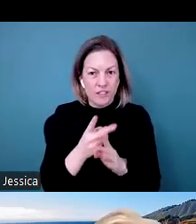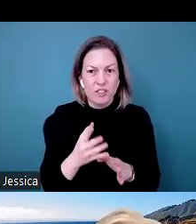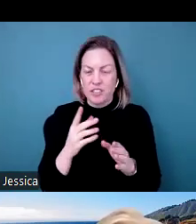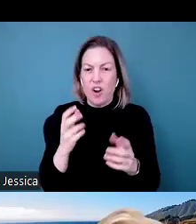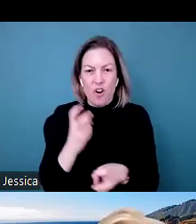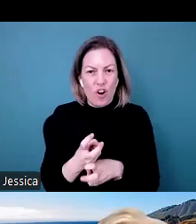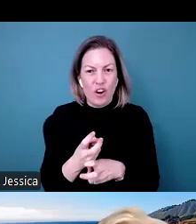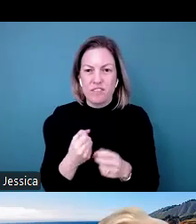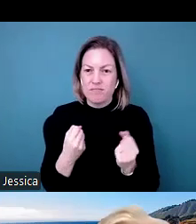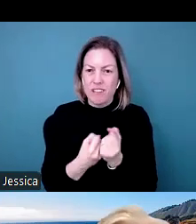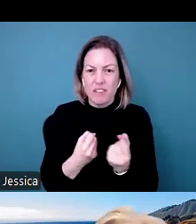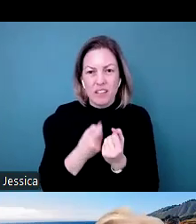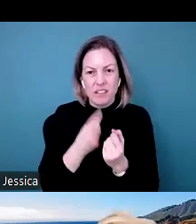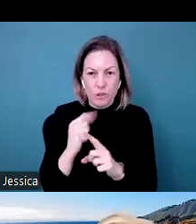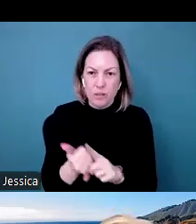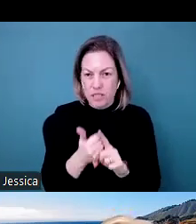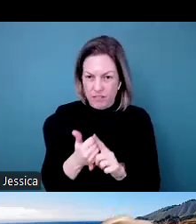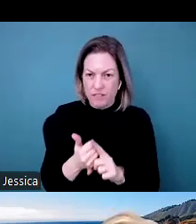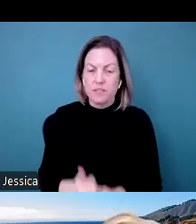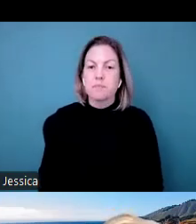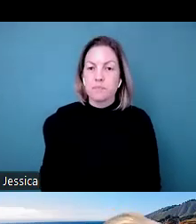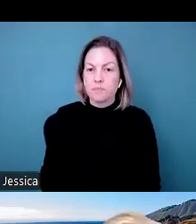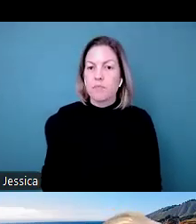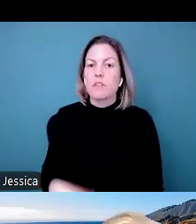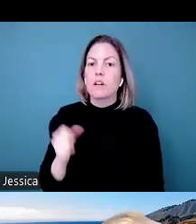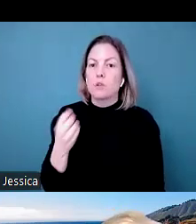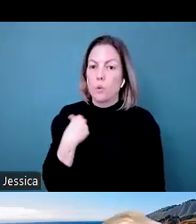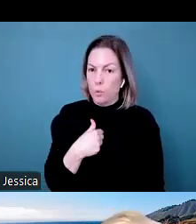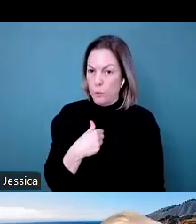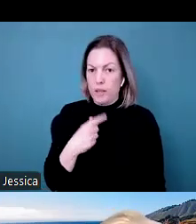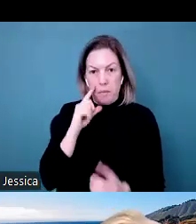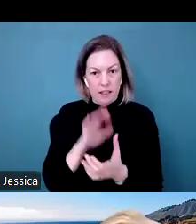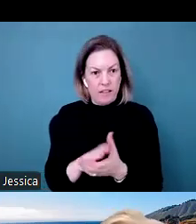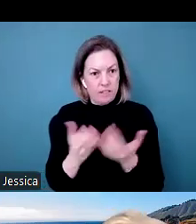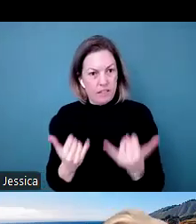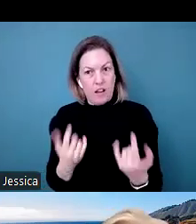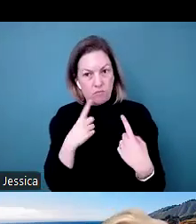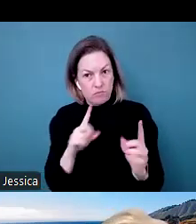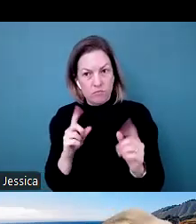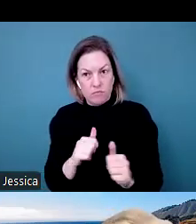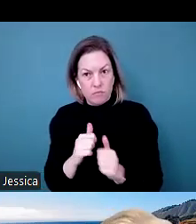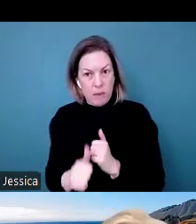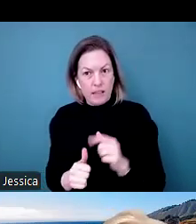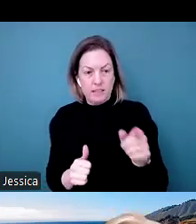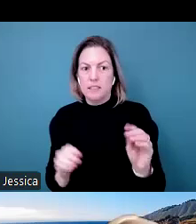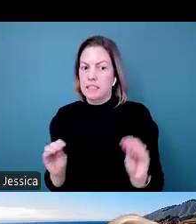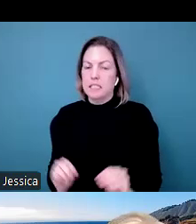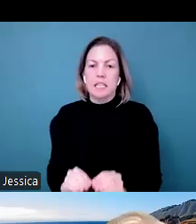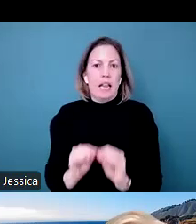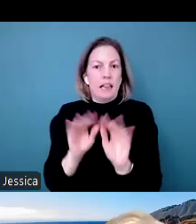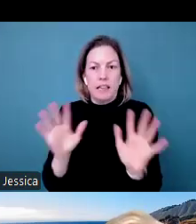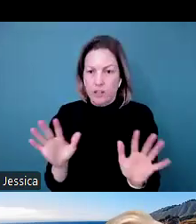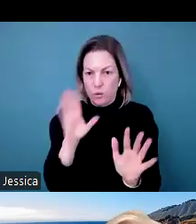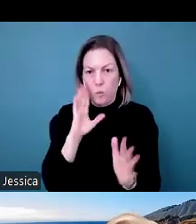for themselves in these sorts of settings. So we believe with the passage of this legislation, which makes it so clear, it will